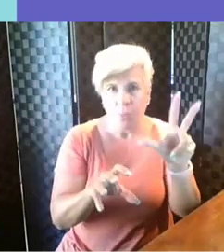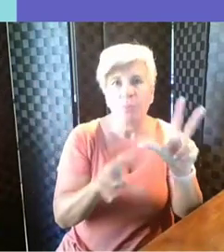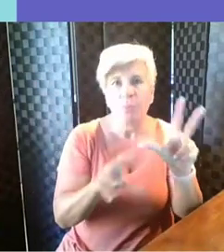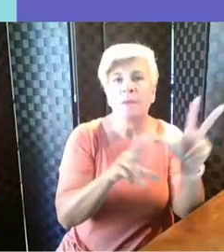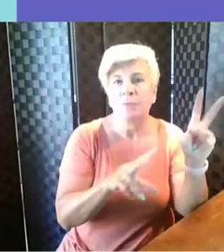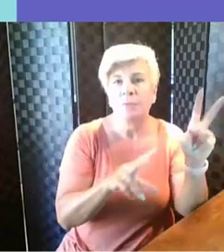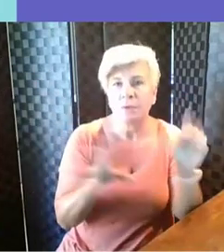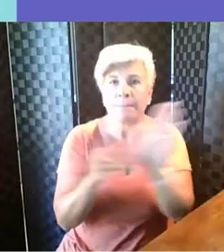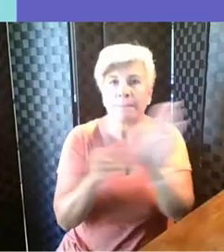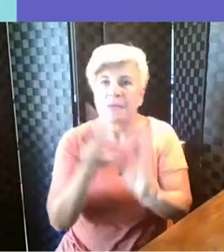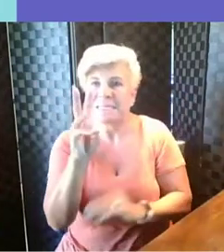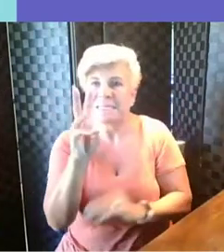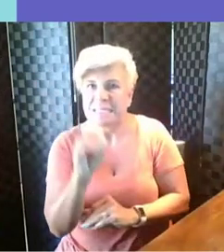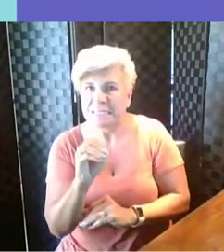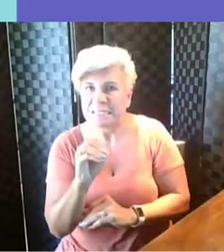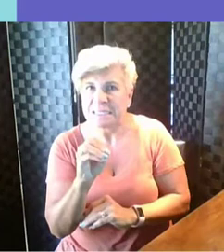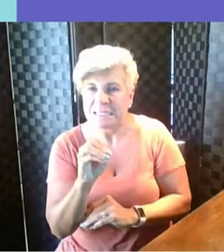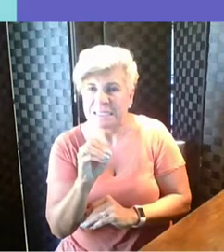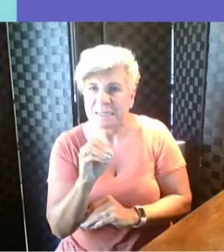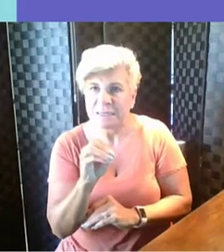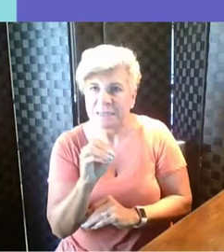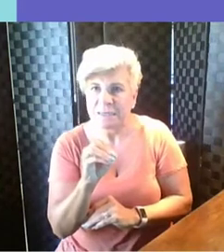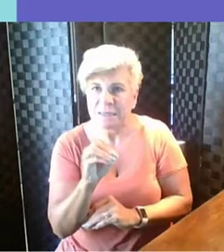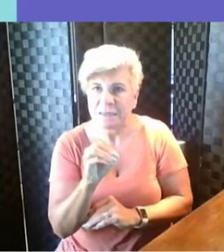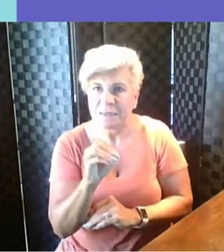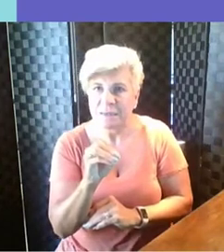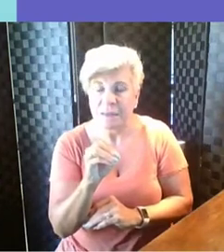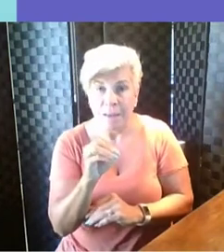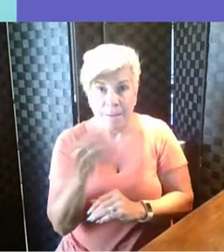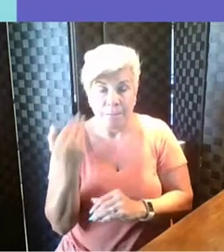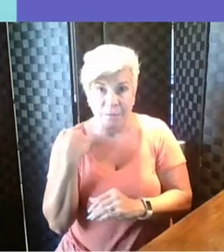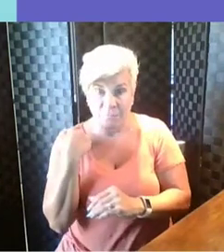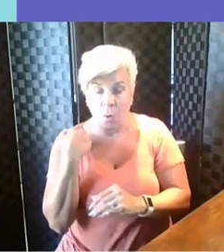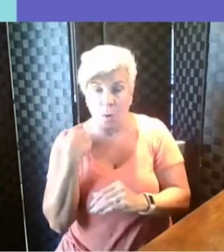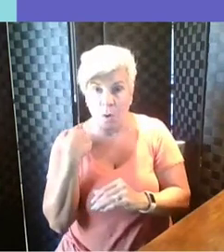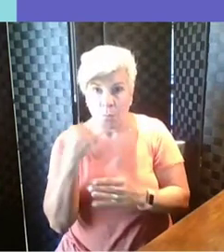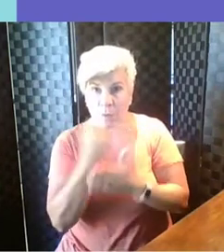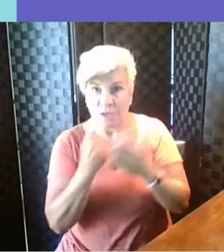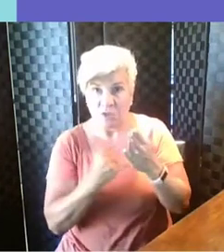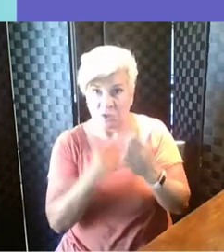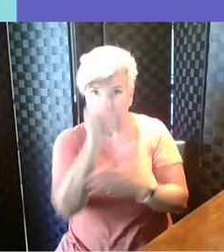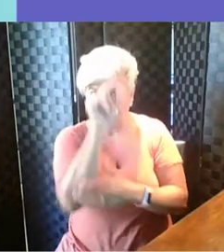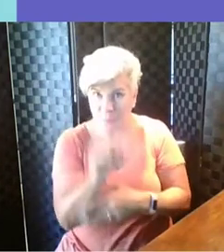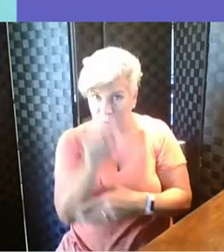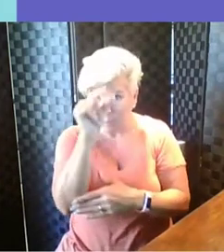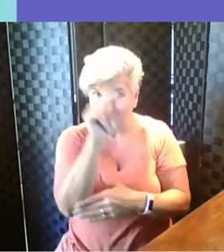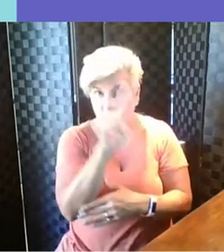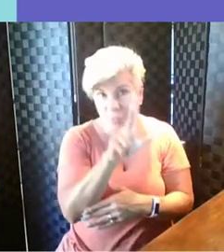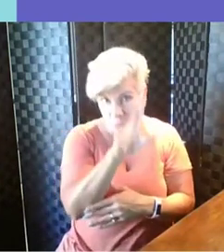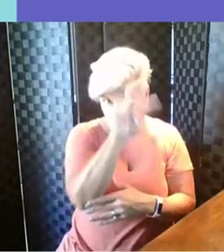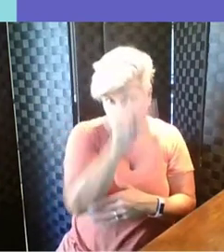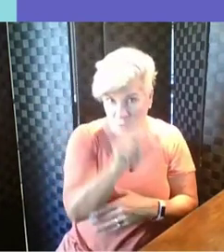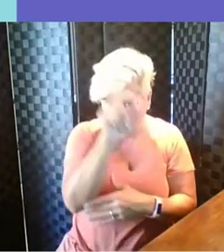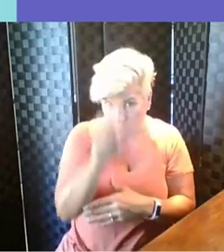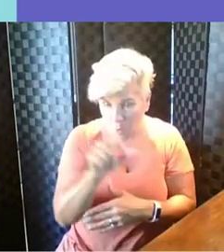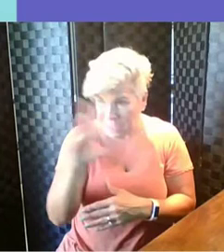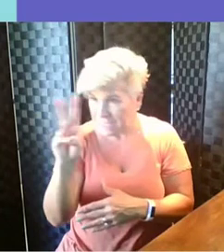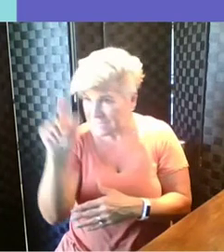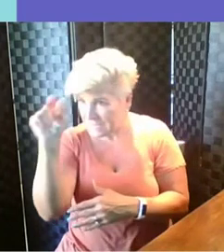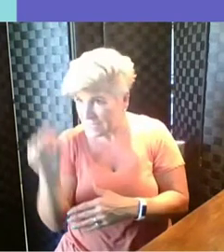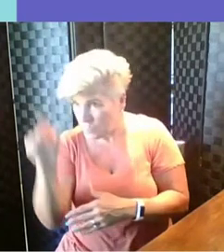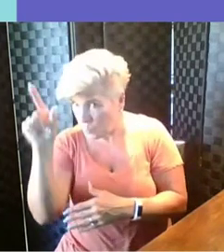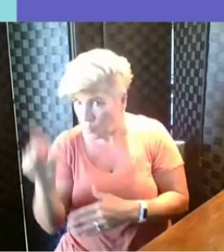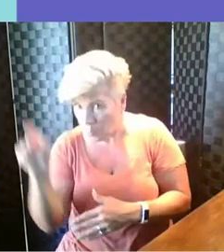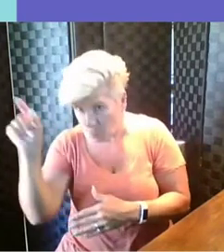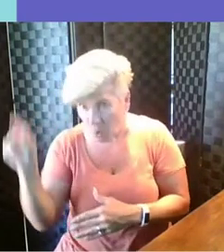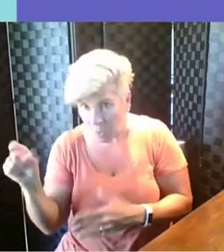are together. When we did this last time, we drew place value blocks. These would have been our rods. We would have had 3 rods to represent 30 and